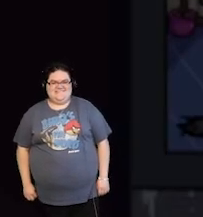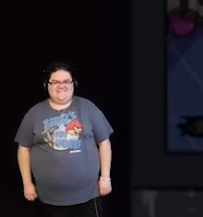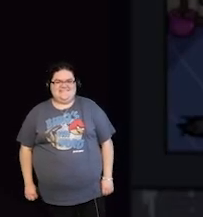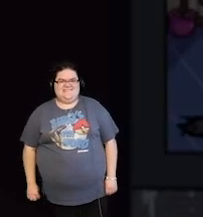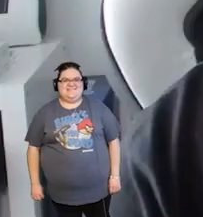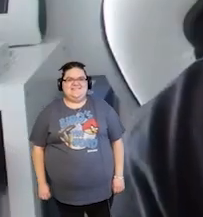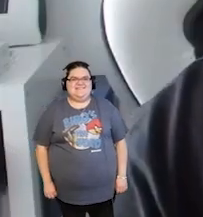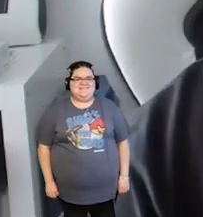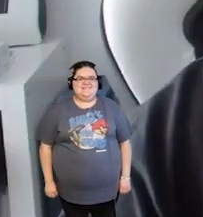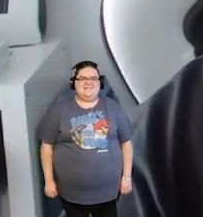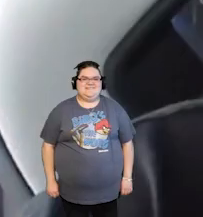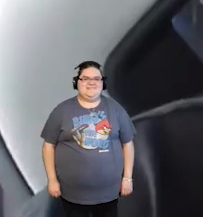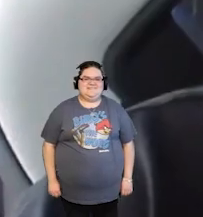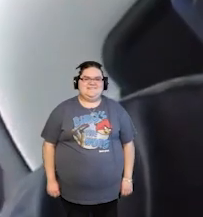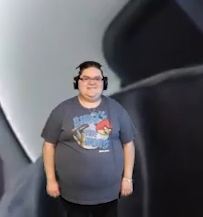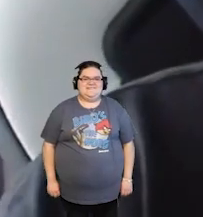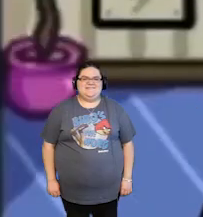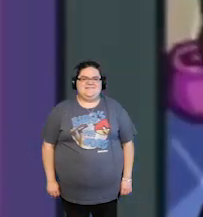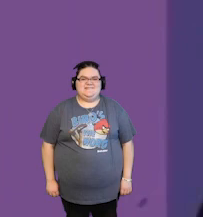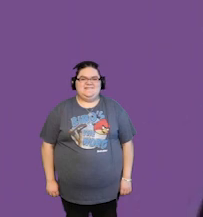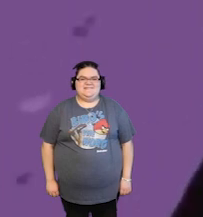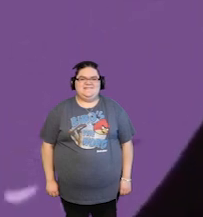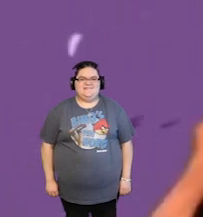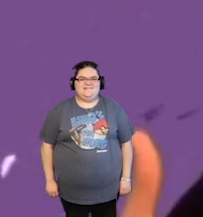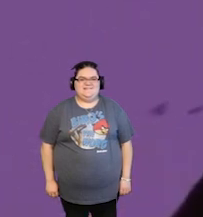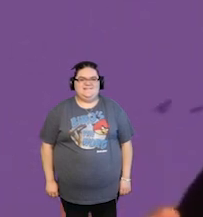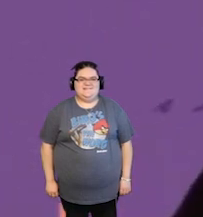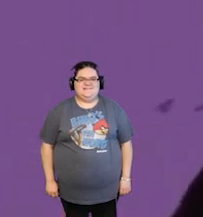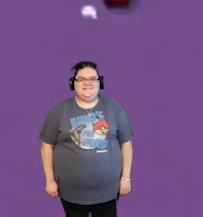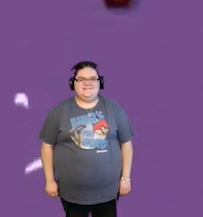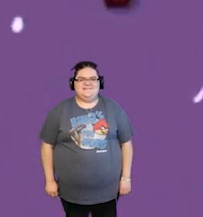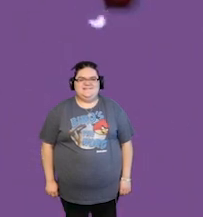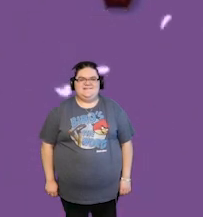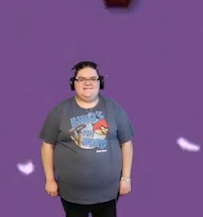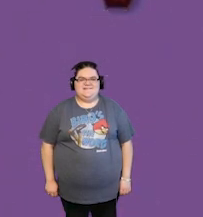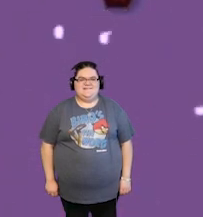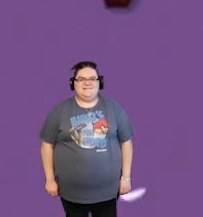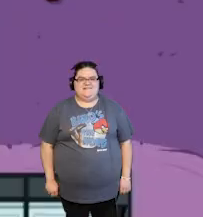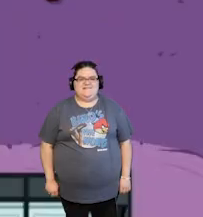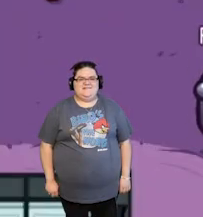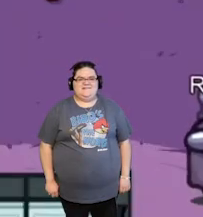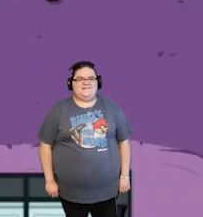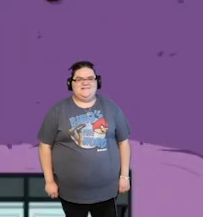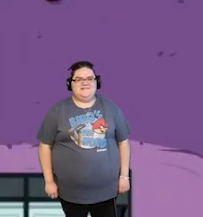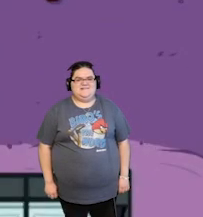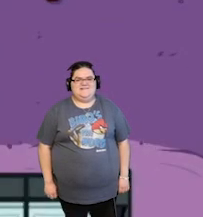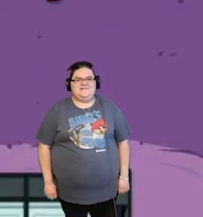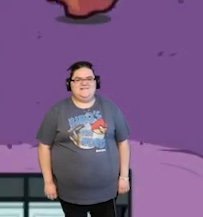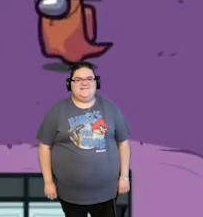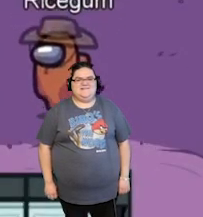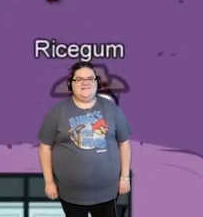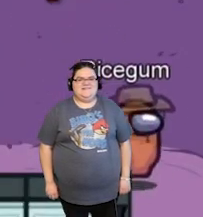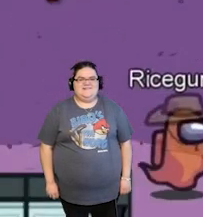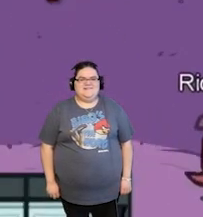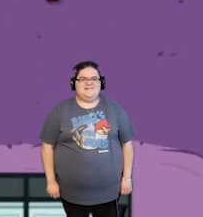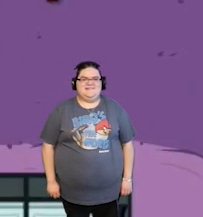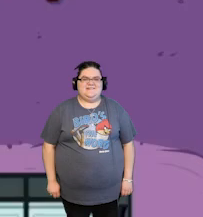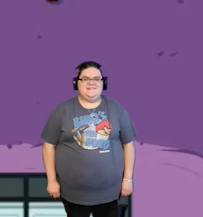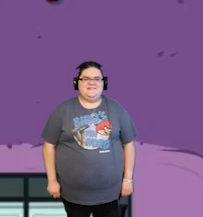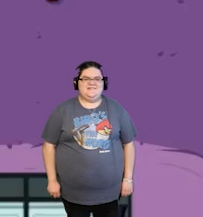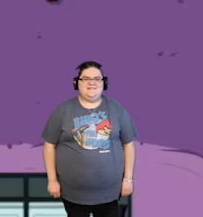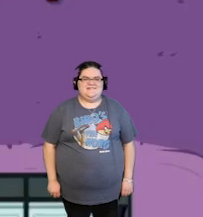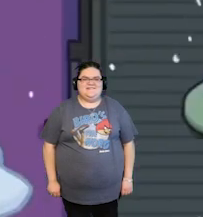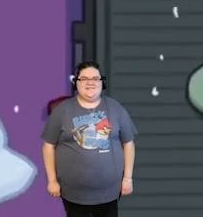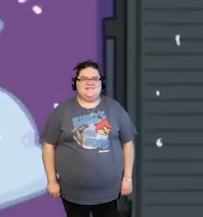shit! Oh, shit! Oh, they actually thought it was me. You're kidding me right now. Well, this